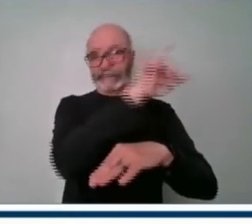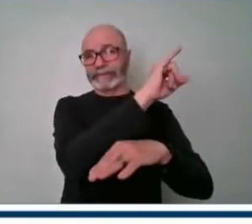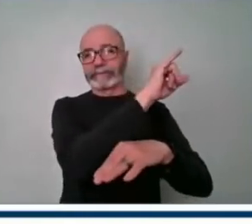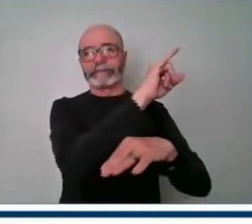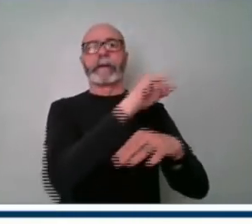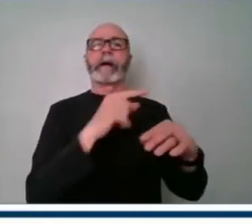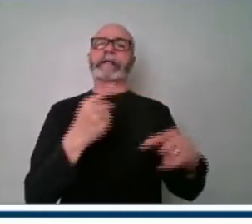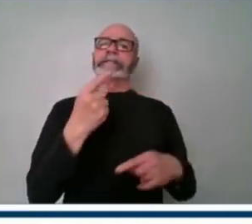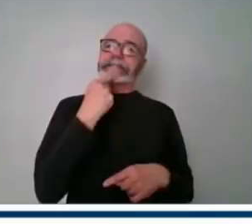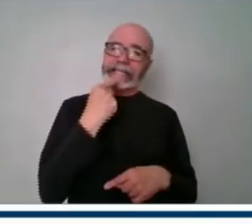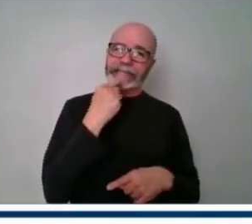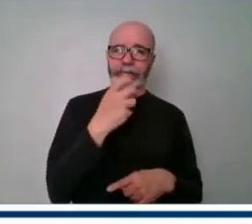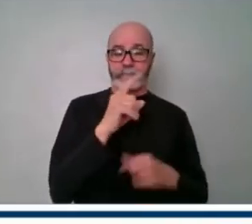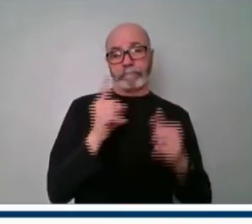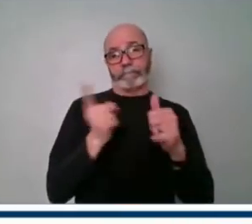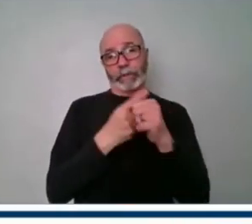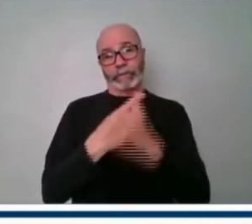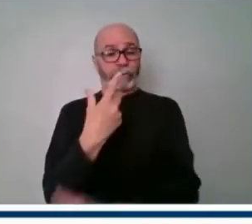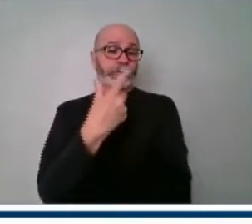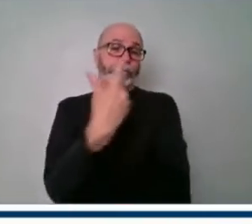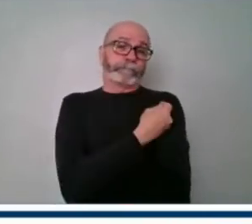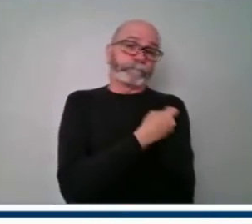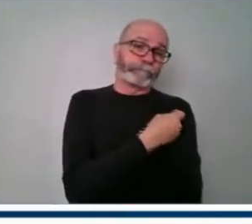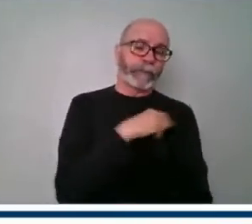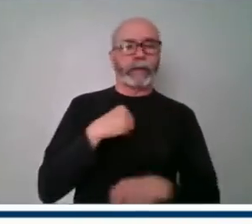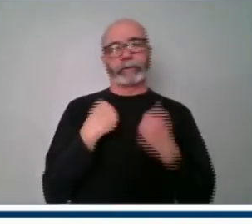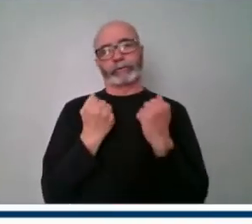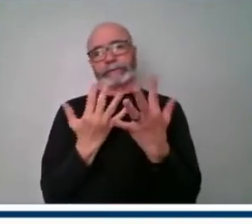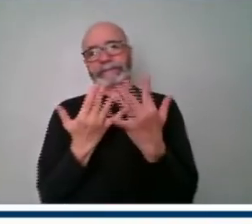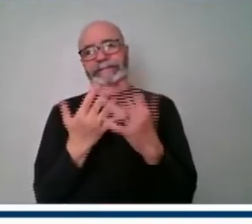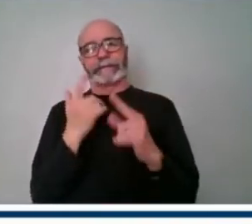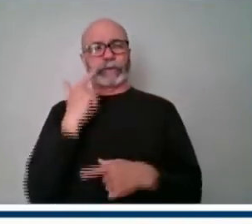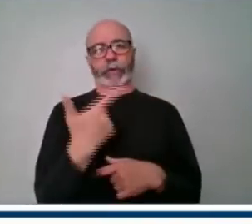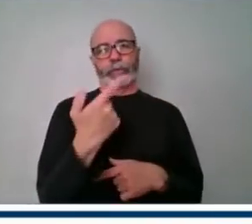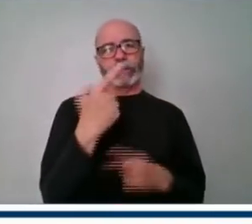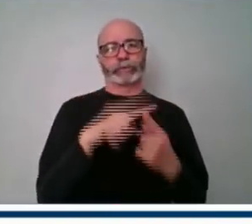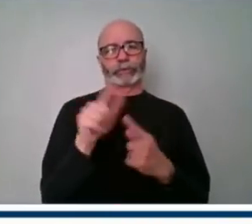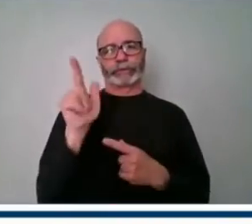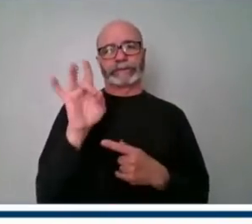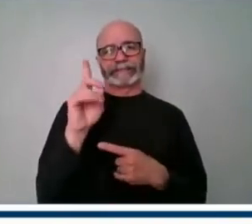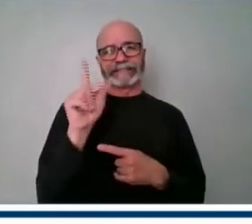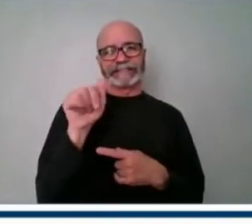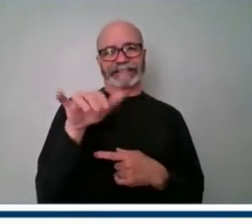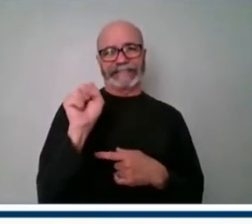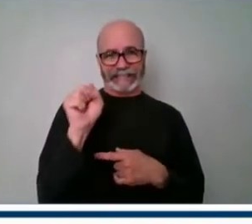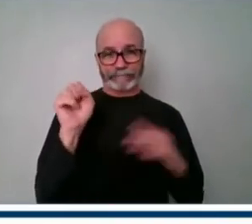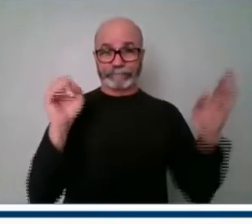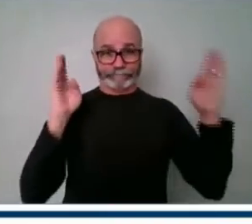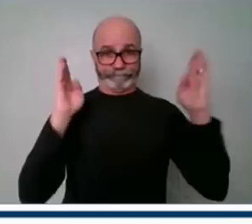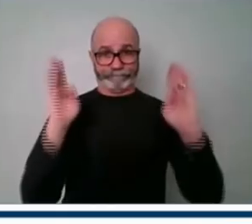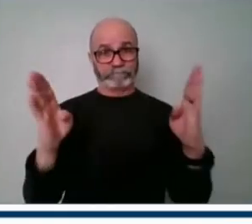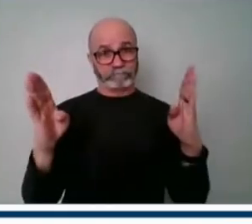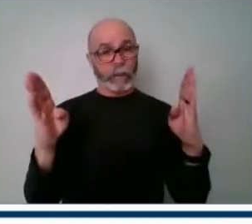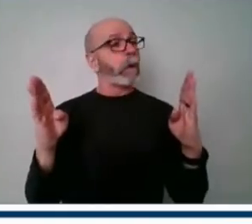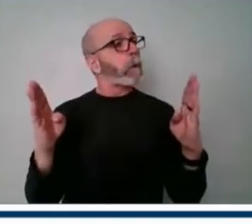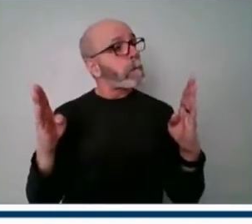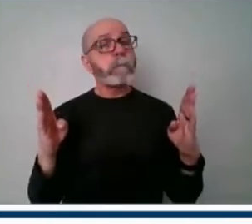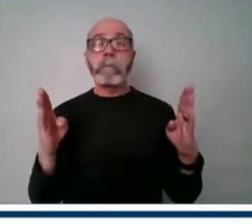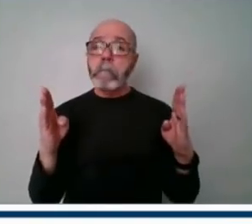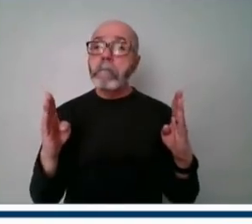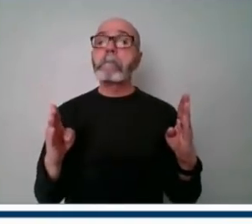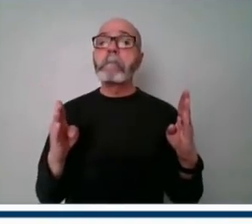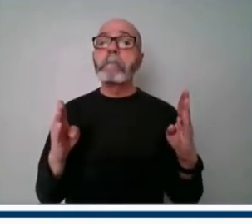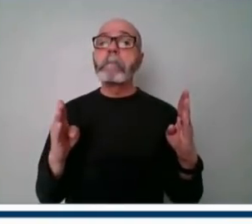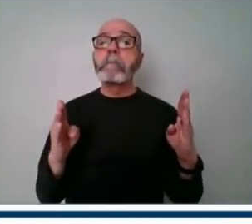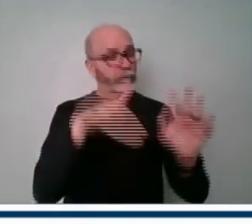their first dose, we were in a position because of our very good epidemiology that we could follow that scientific recommendation, and we have been